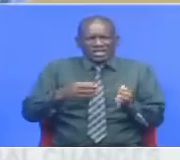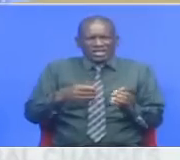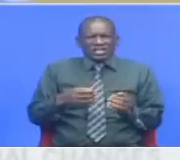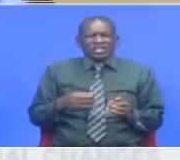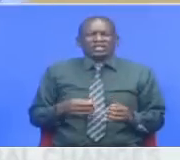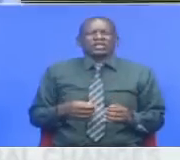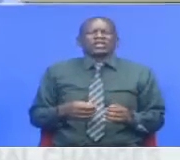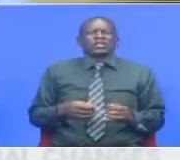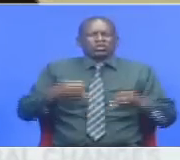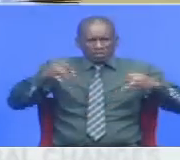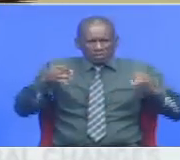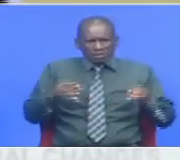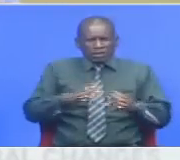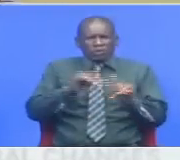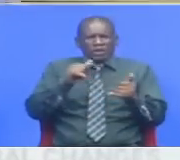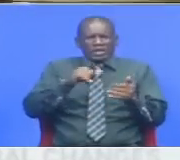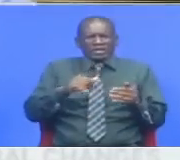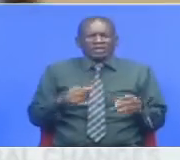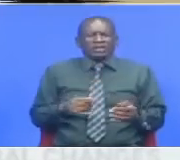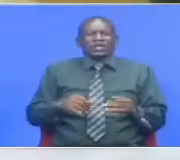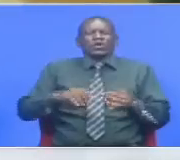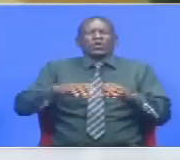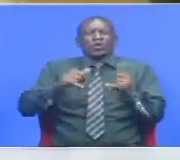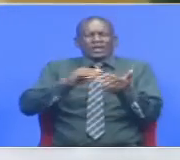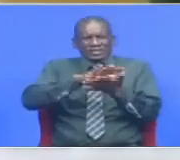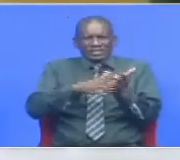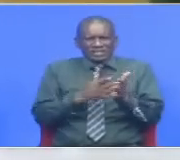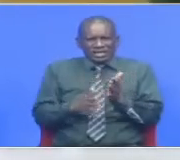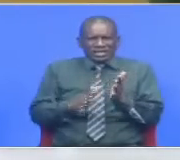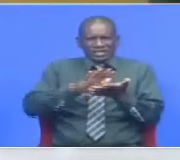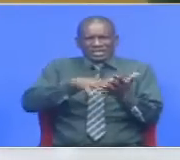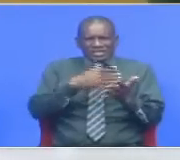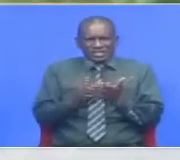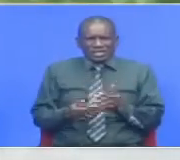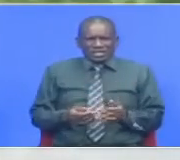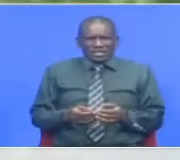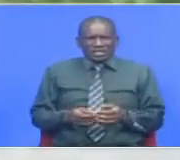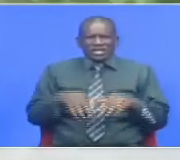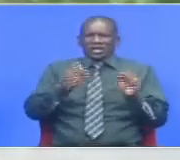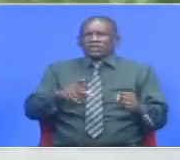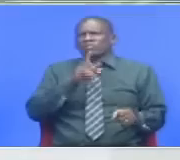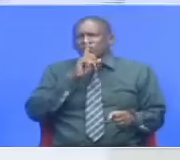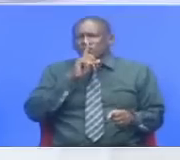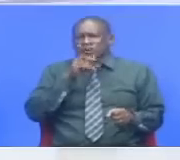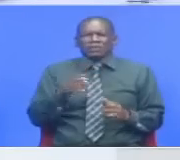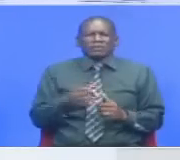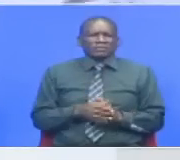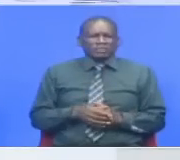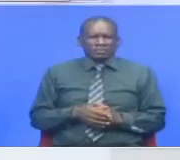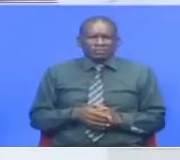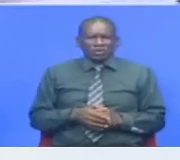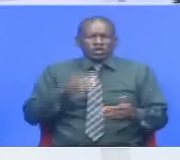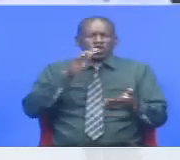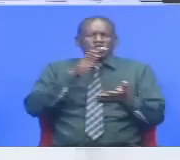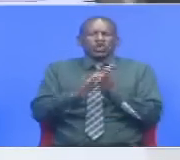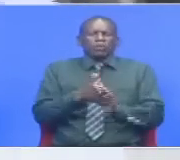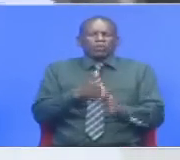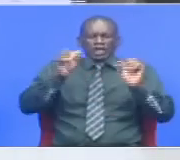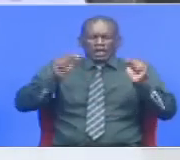operation as well structured operation. Will you keep quiet? Nobody can